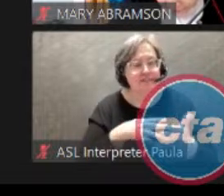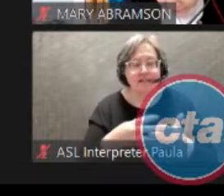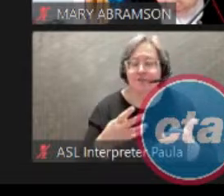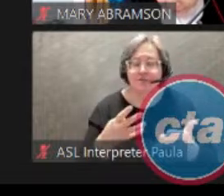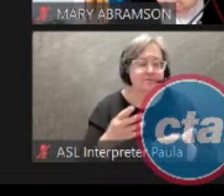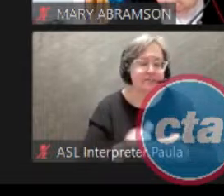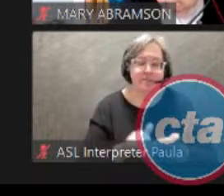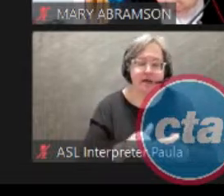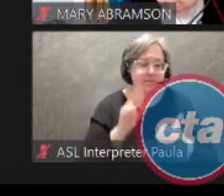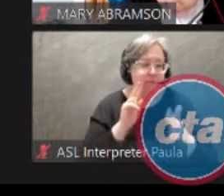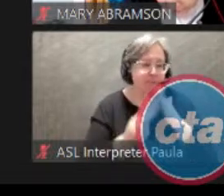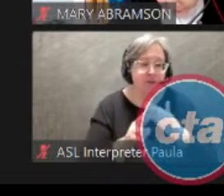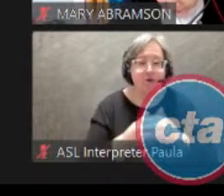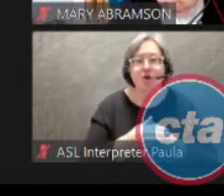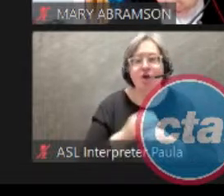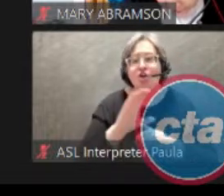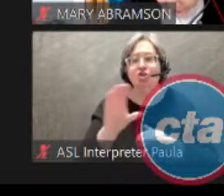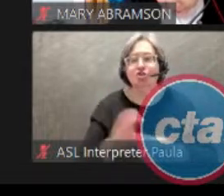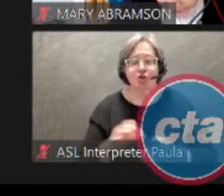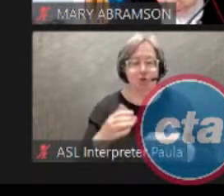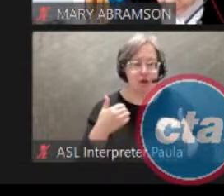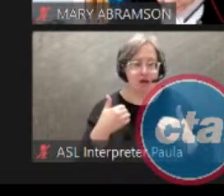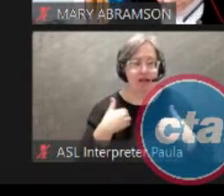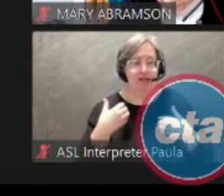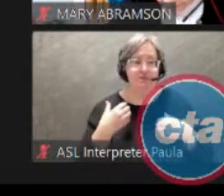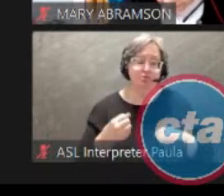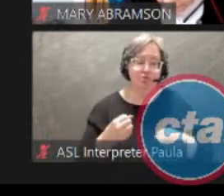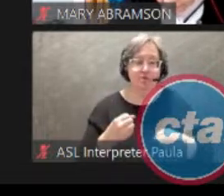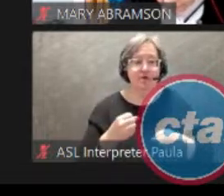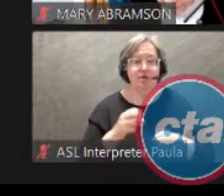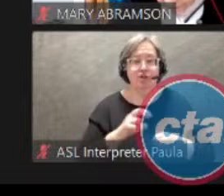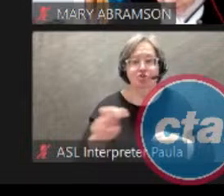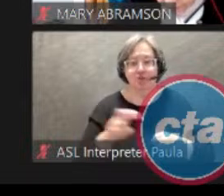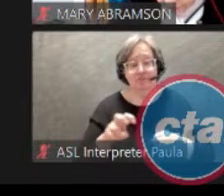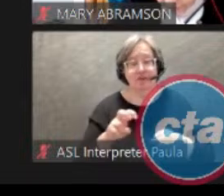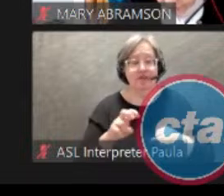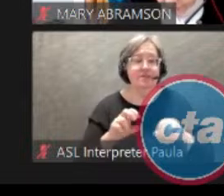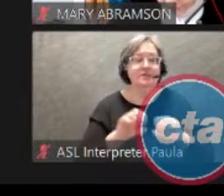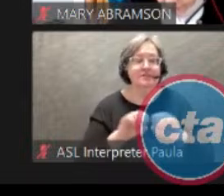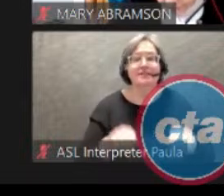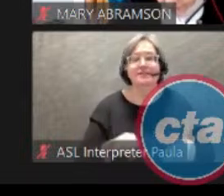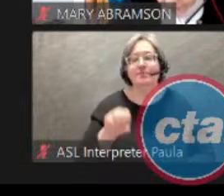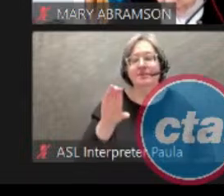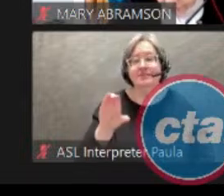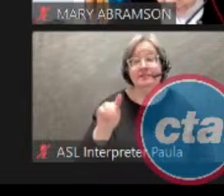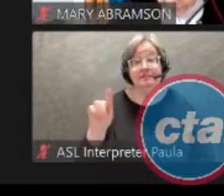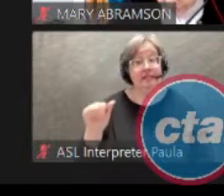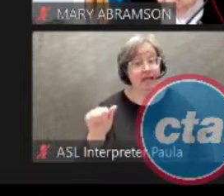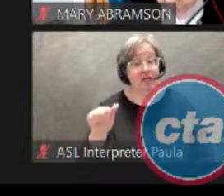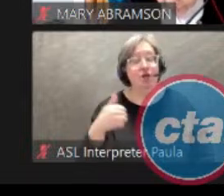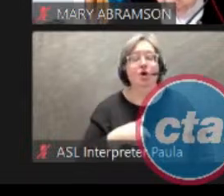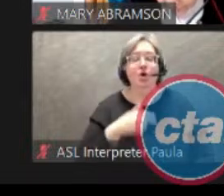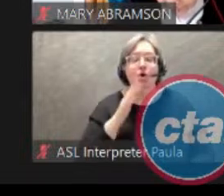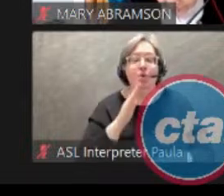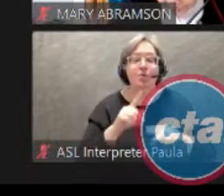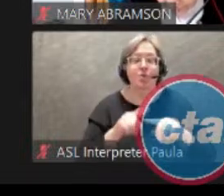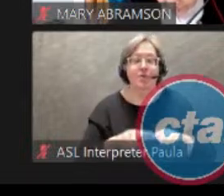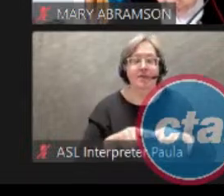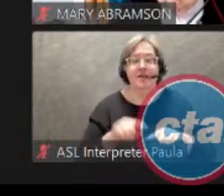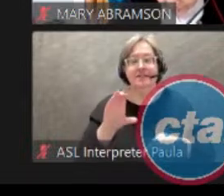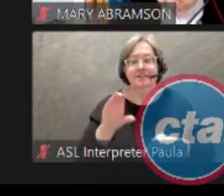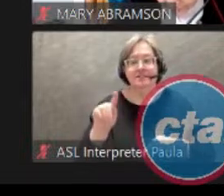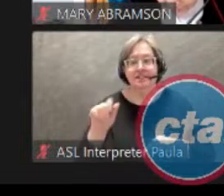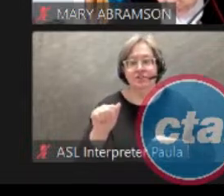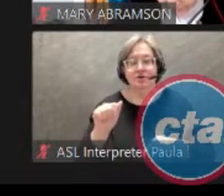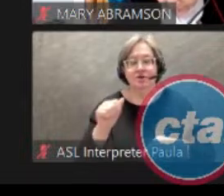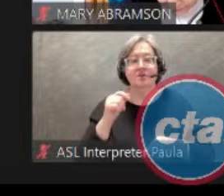so, given that Chicago has a robust transportation system, i.e. the CTA, we are basically going to be relying on the CTA